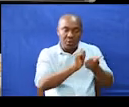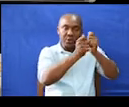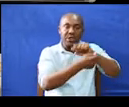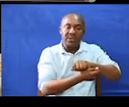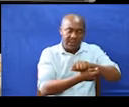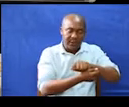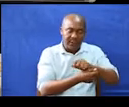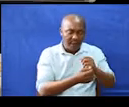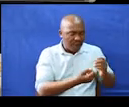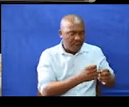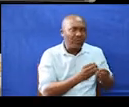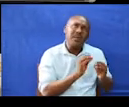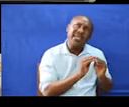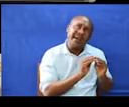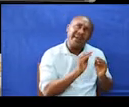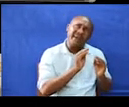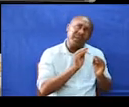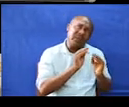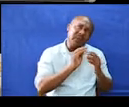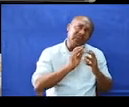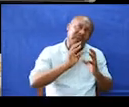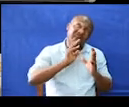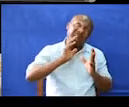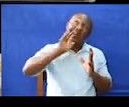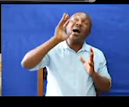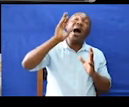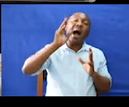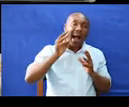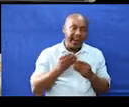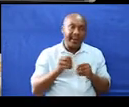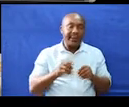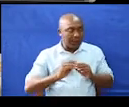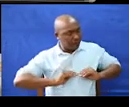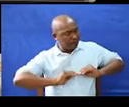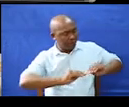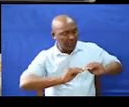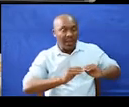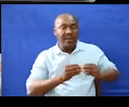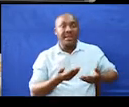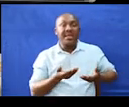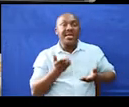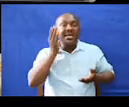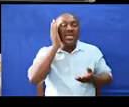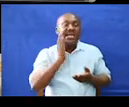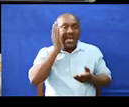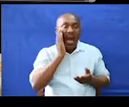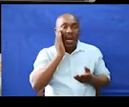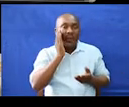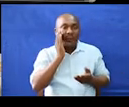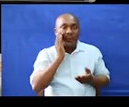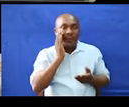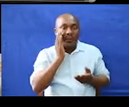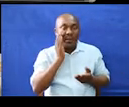the ones who were also inherited to their offspring, to their young ones. And after